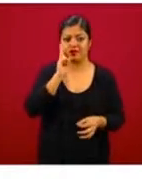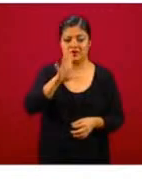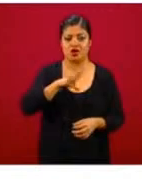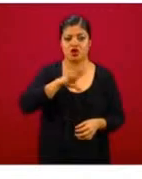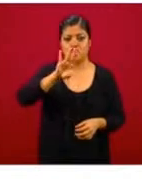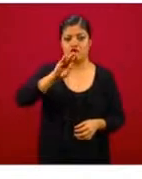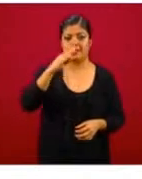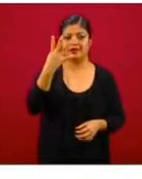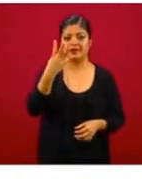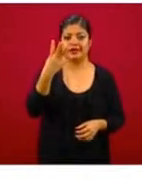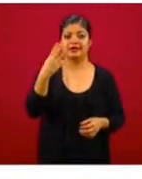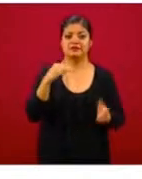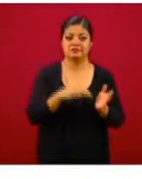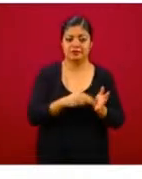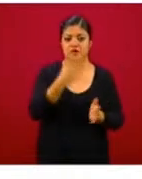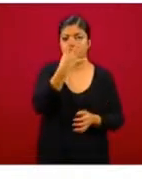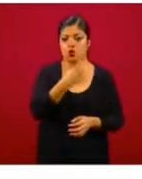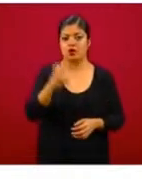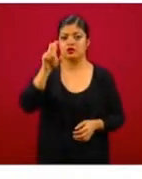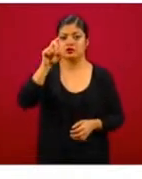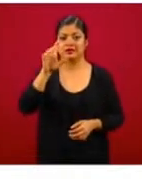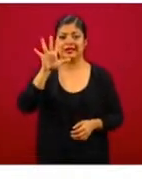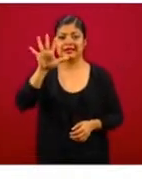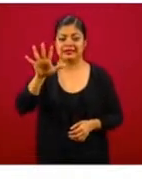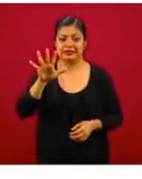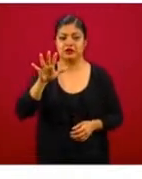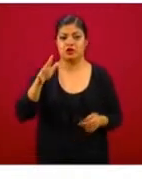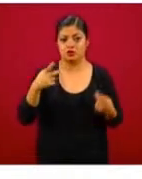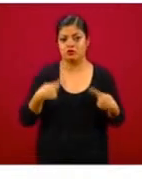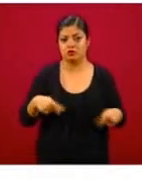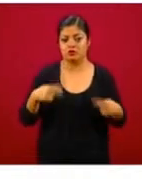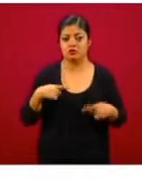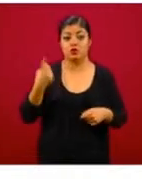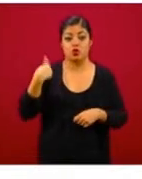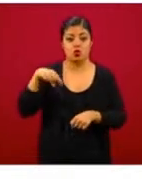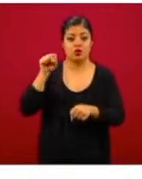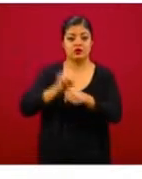disease, which is to say the amount of confirmed cases is at